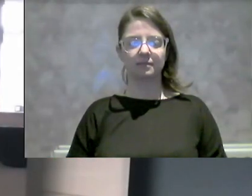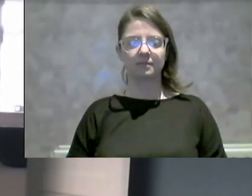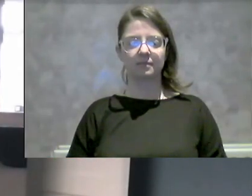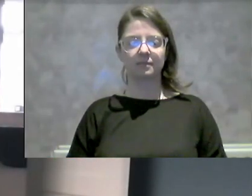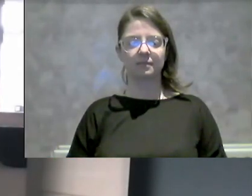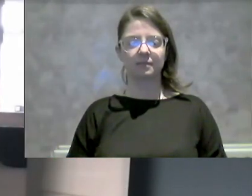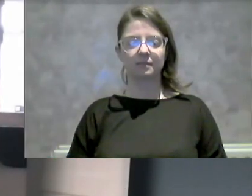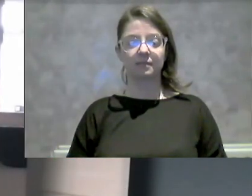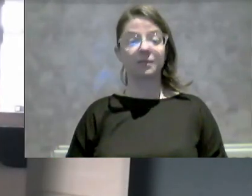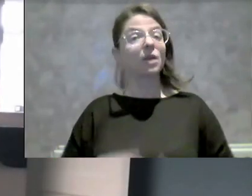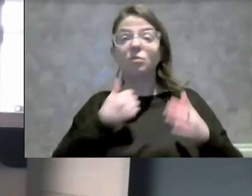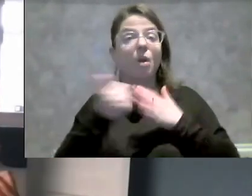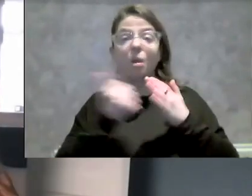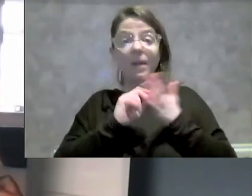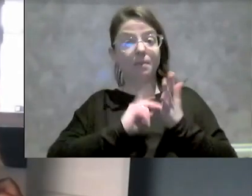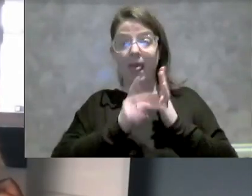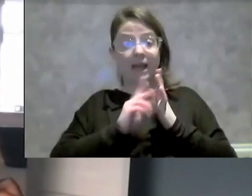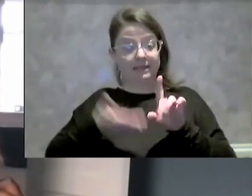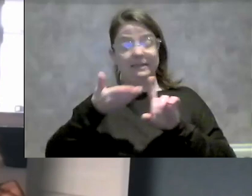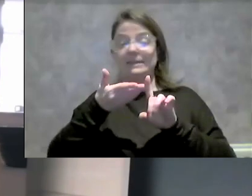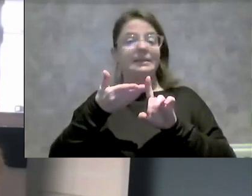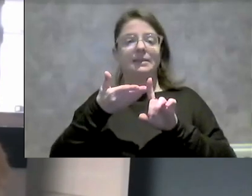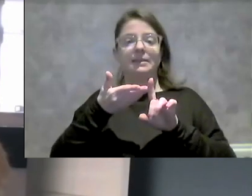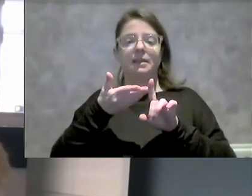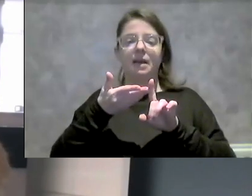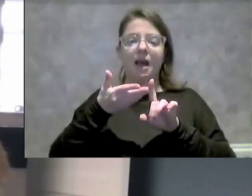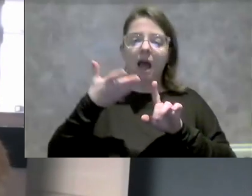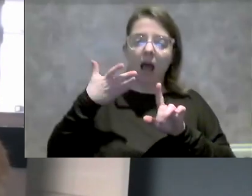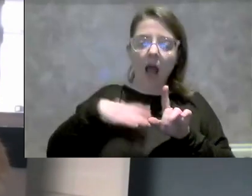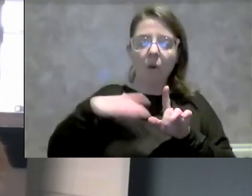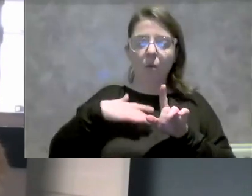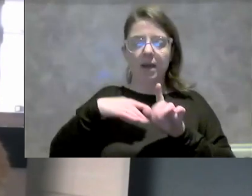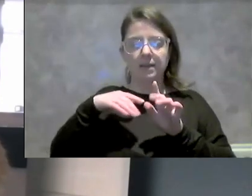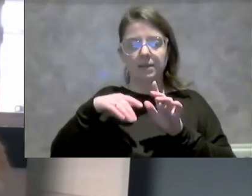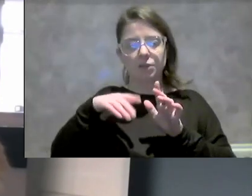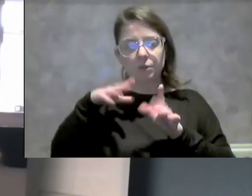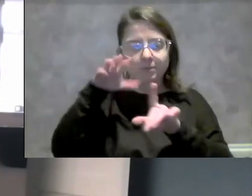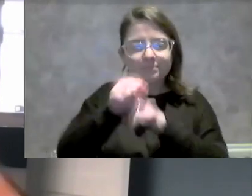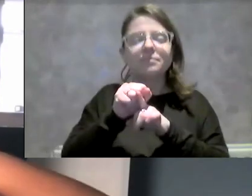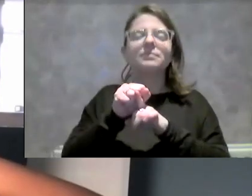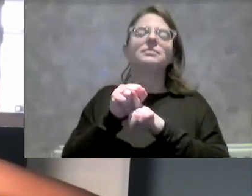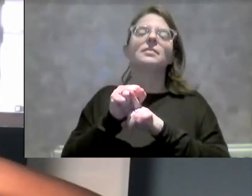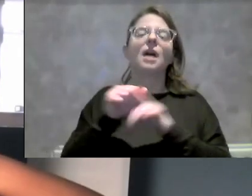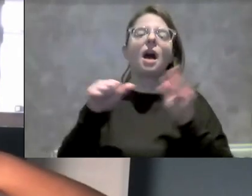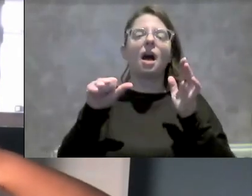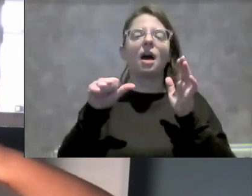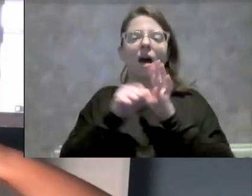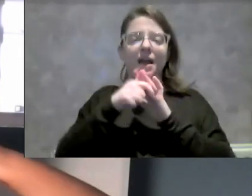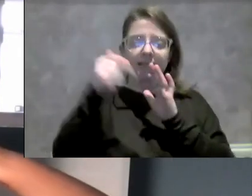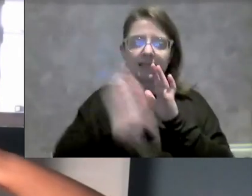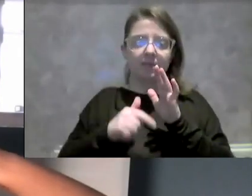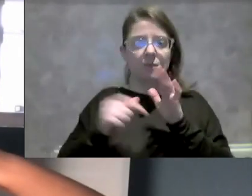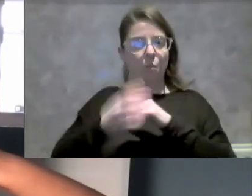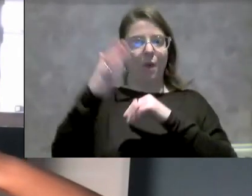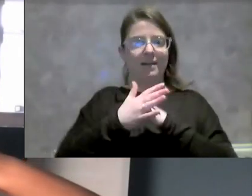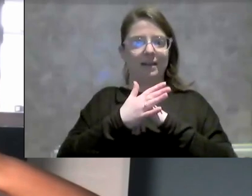This isn't always what I had planned for this. I had wanted to film Harddeep Singh's wedding. I had all the outfits planned, but life doesn't always go that